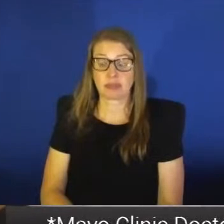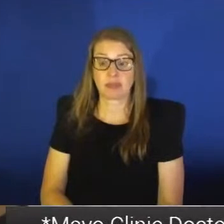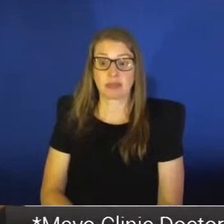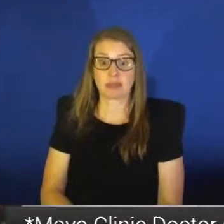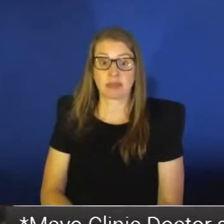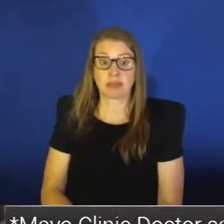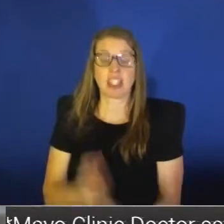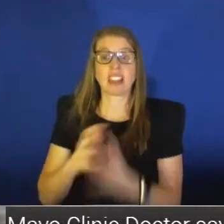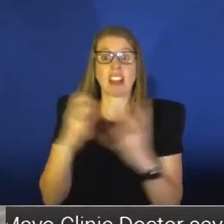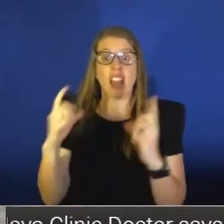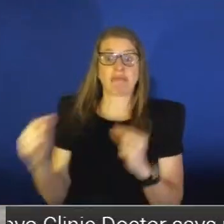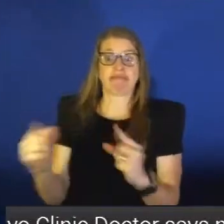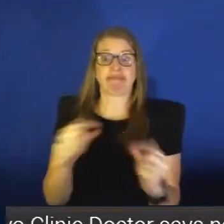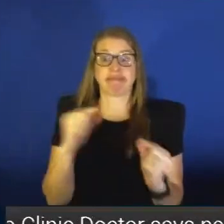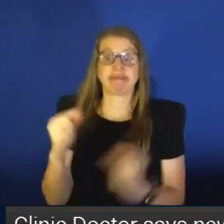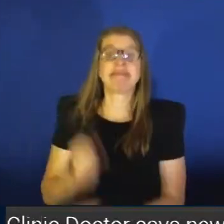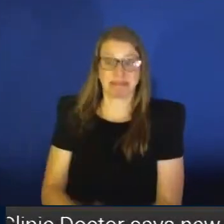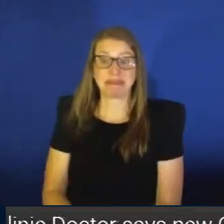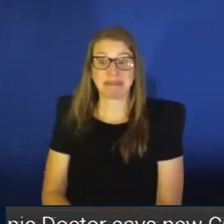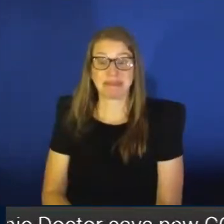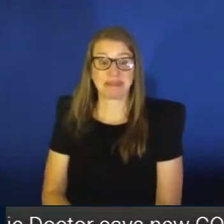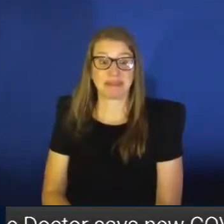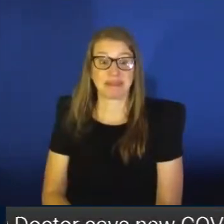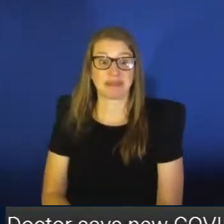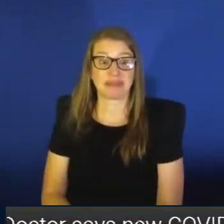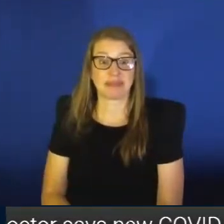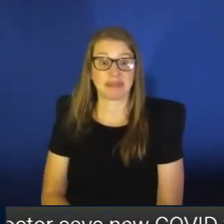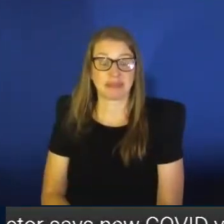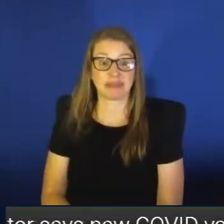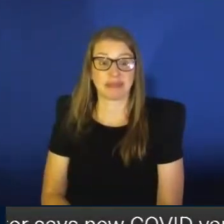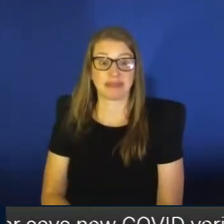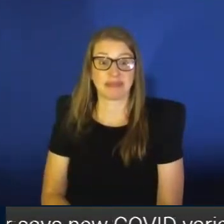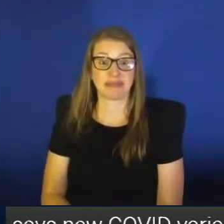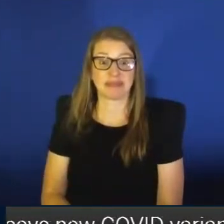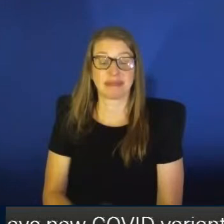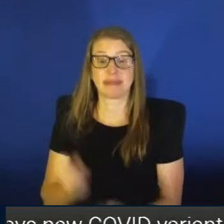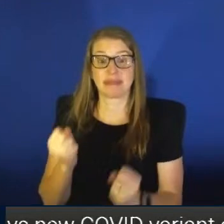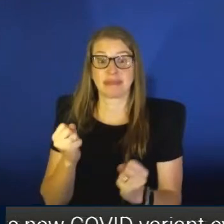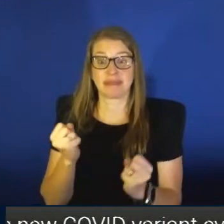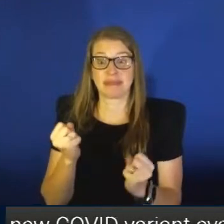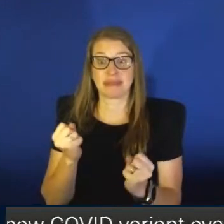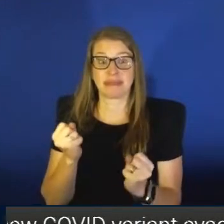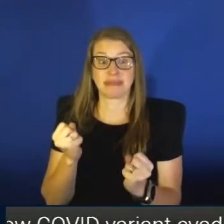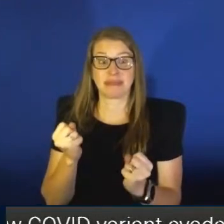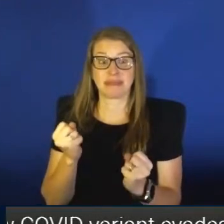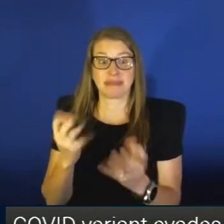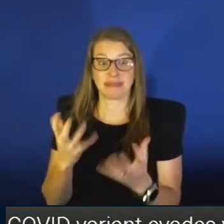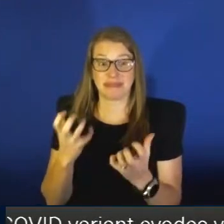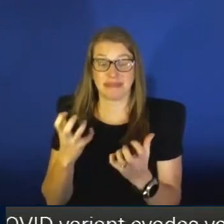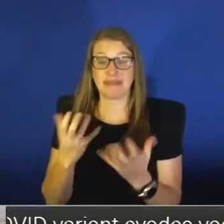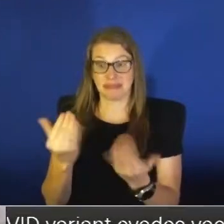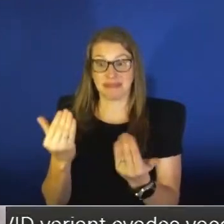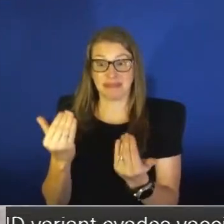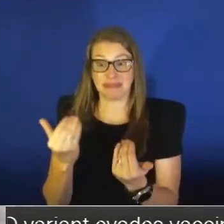mouth. We just want to tell you that come through here. No, go ahead.